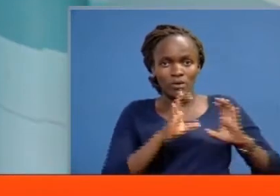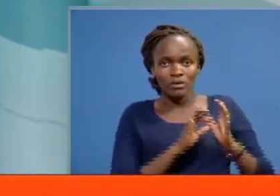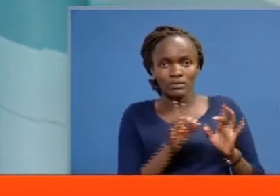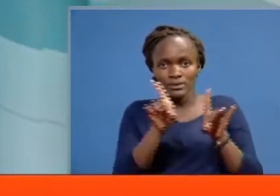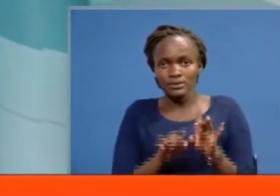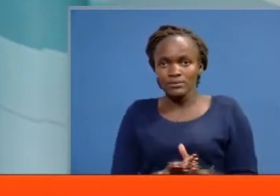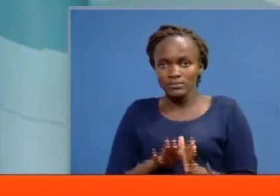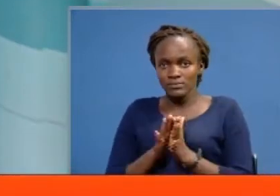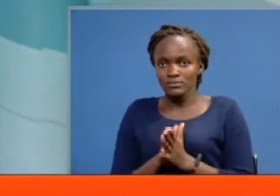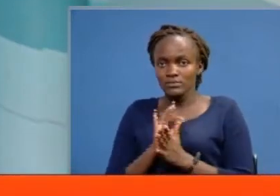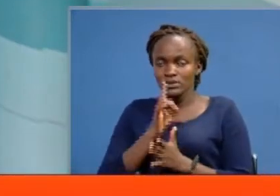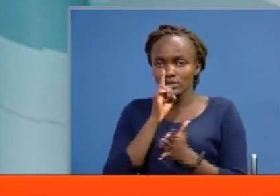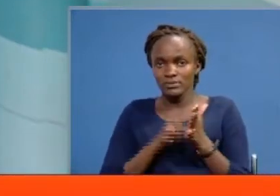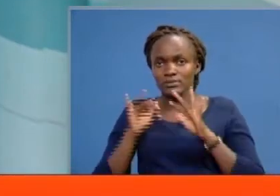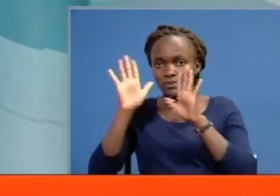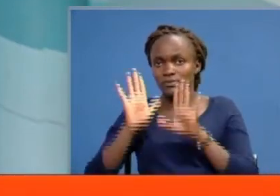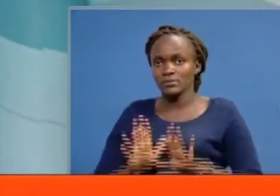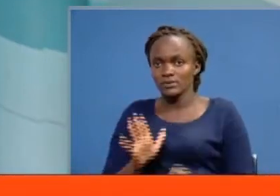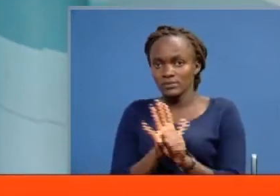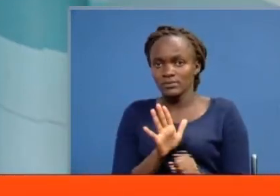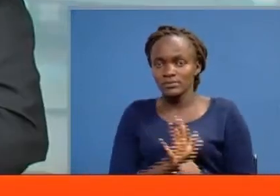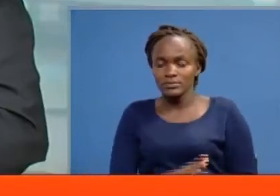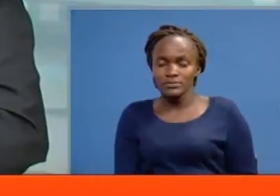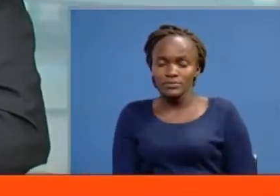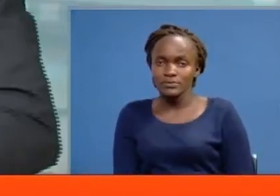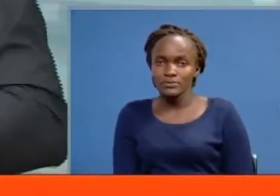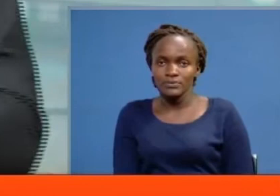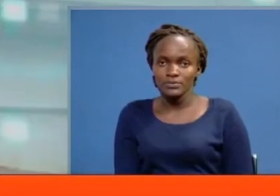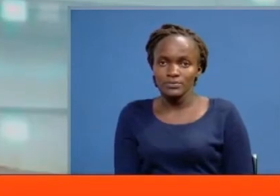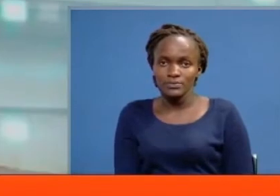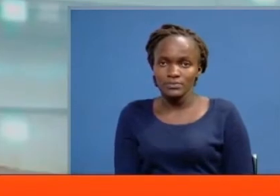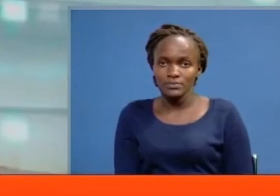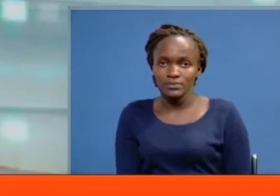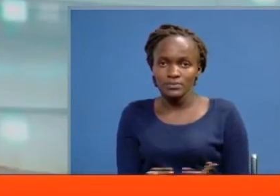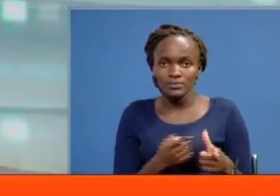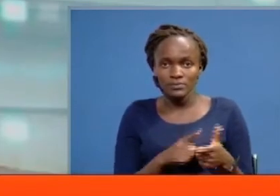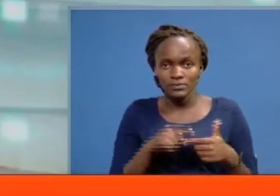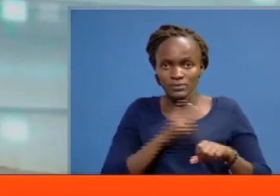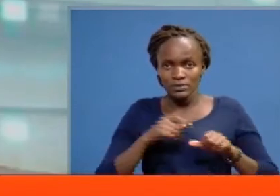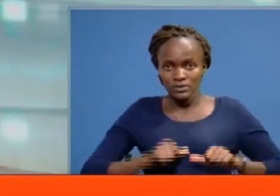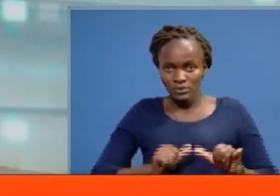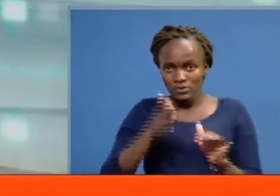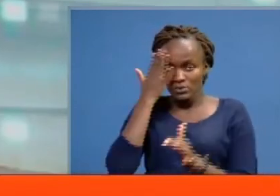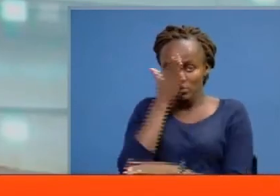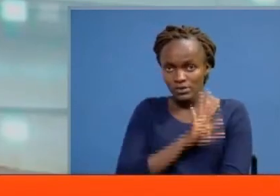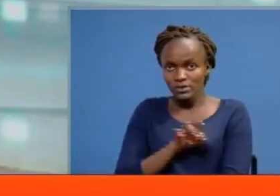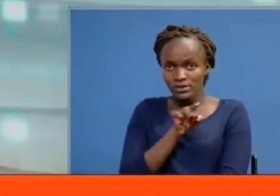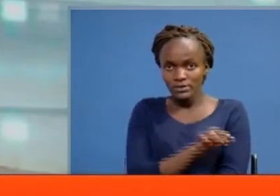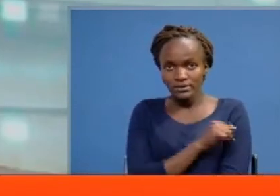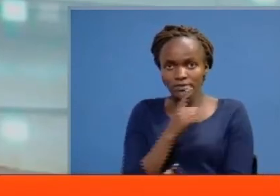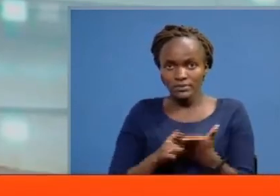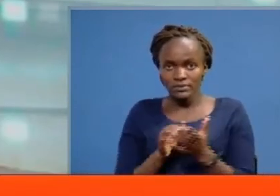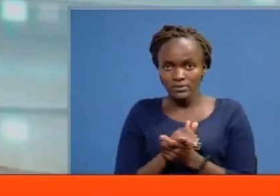very, very important. Thank you for that. And as they continue to familiarize themselves in that particular place, you realize